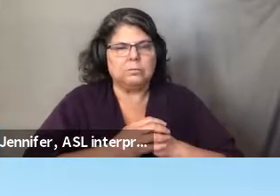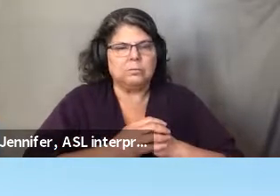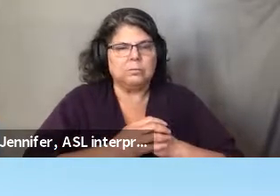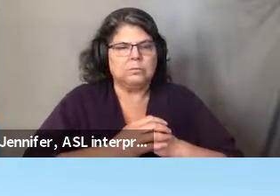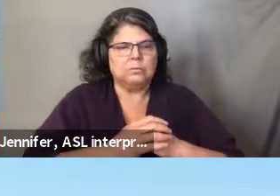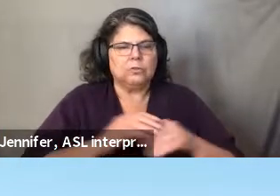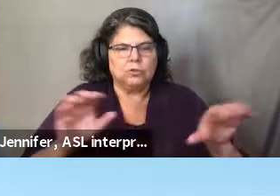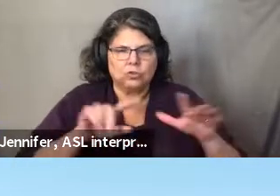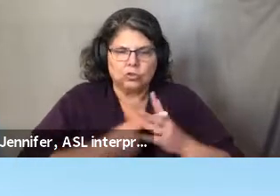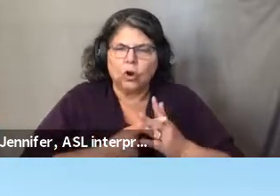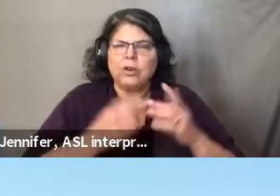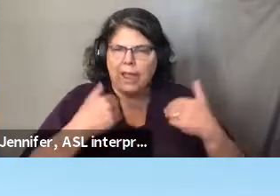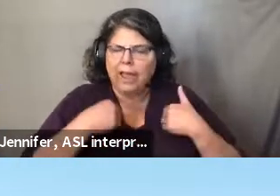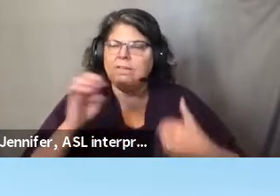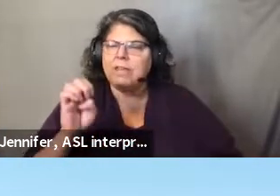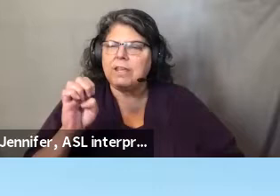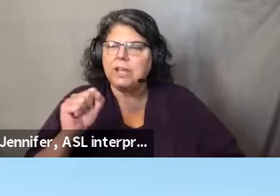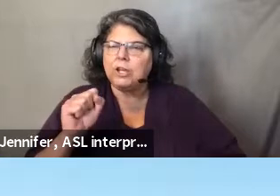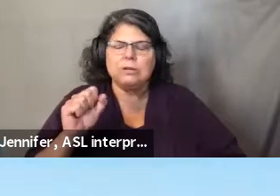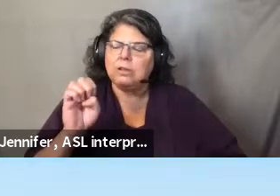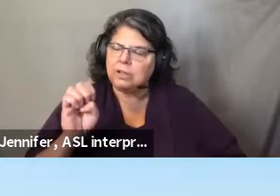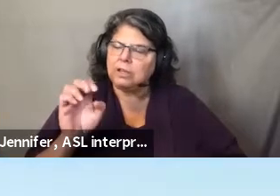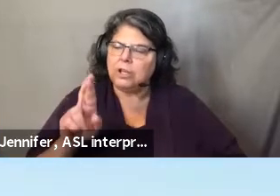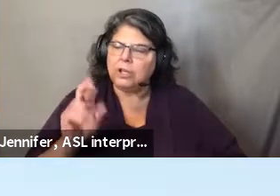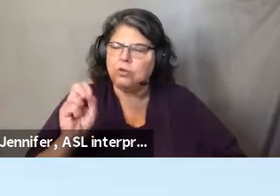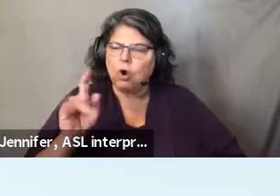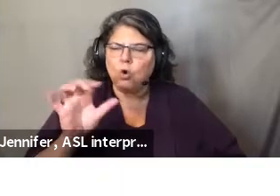control on the site.